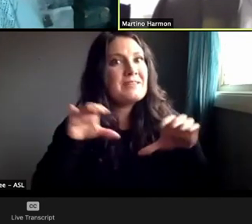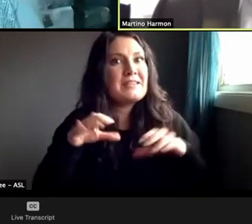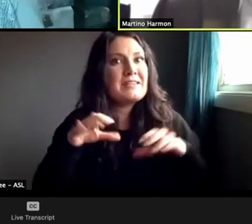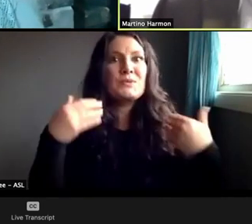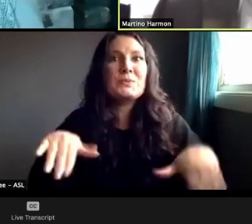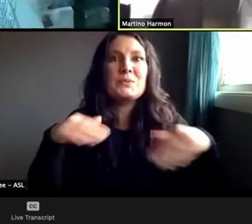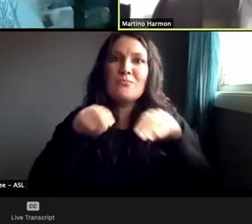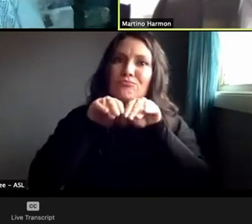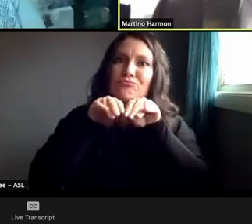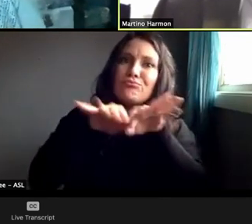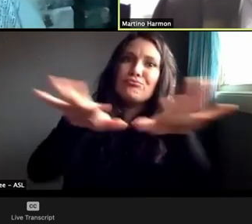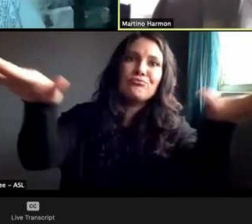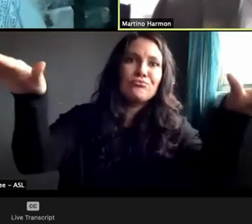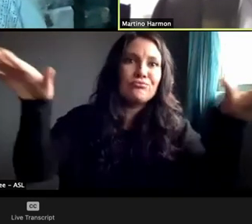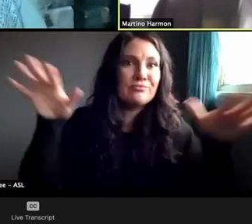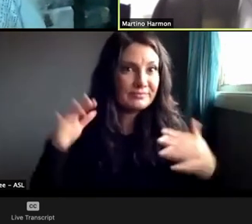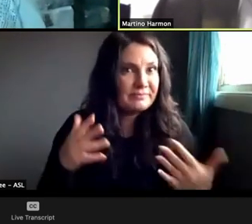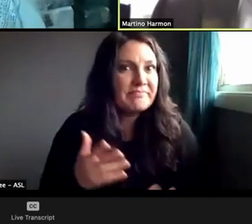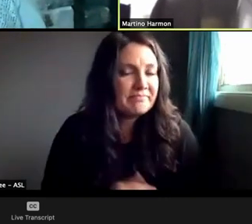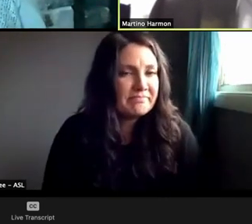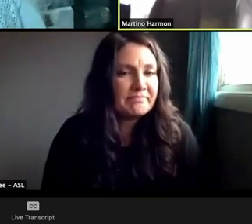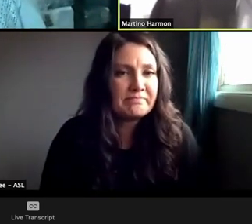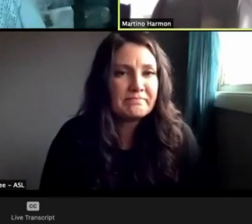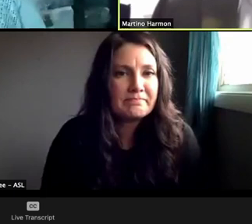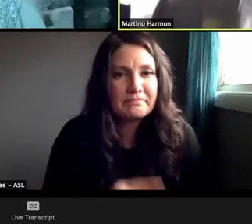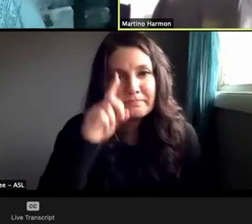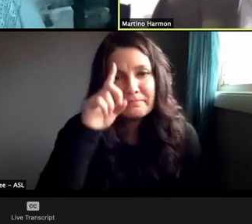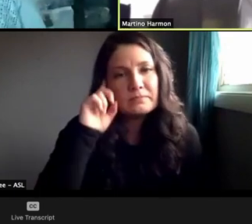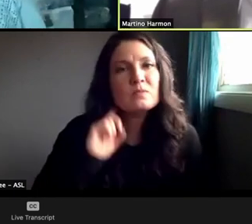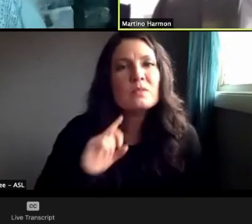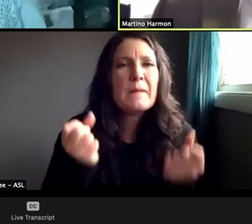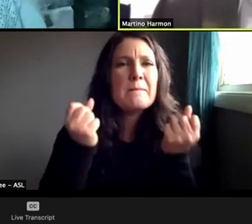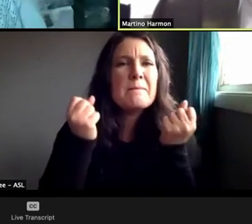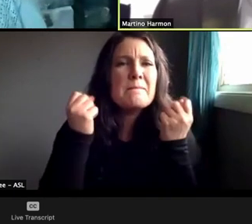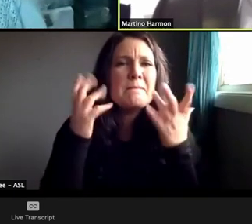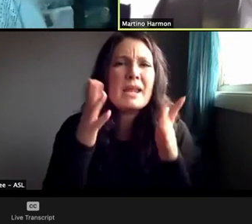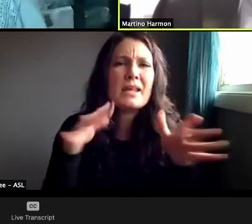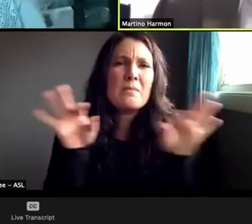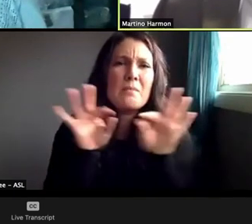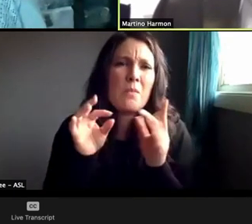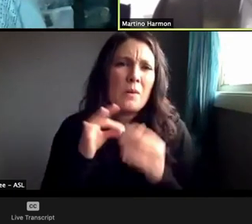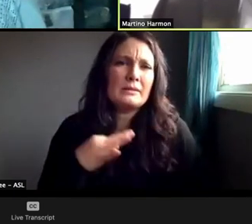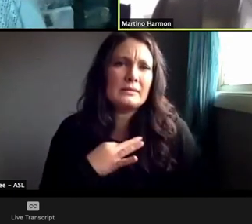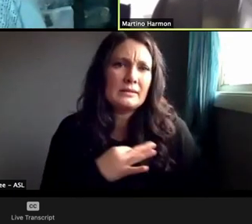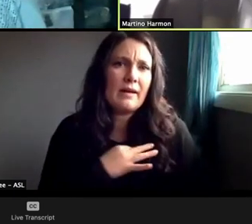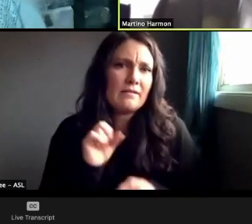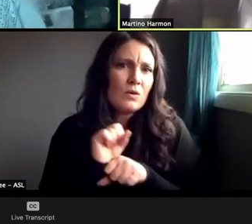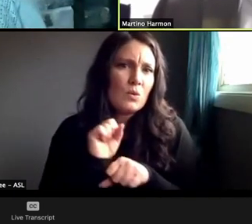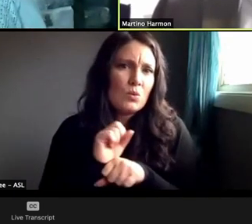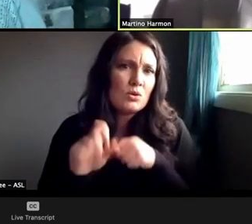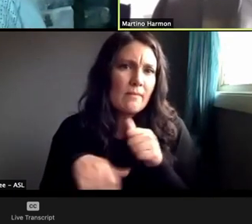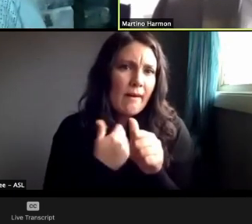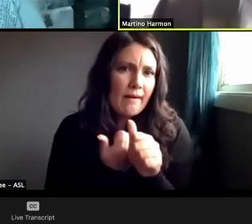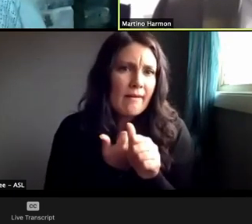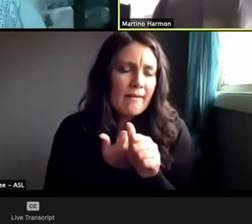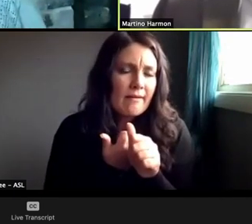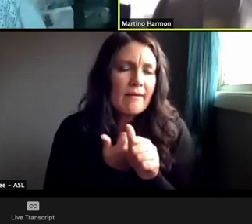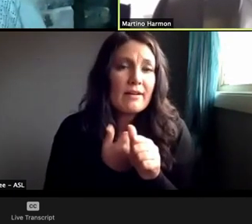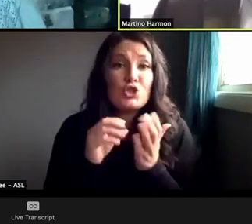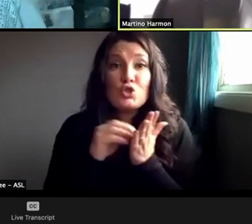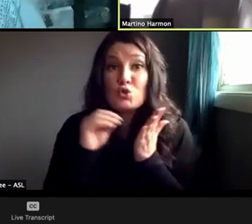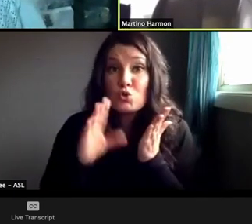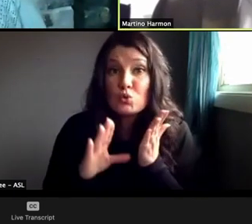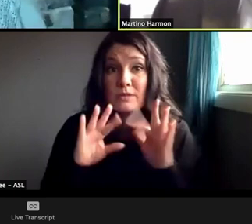places like Palmer Field. There are many other key staff who are working behind the scenes. Students and families might not get to meet